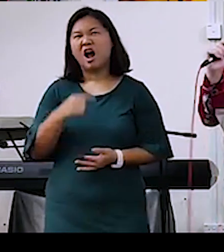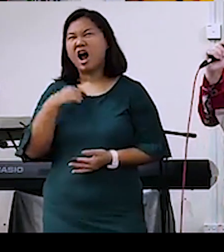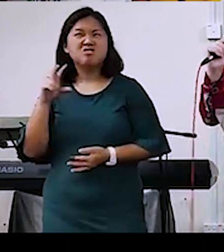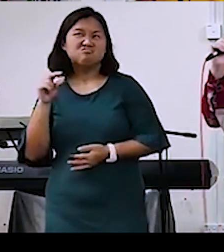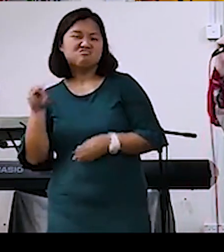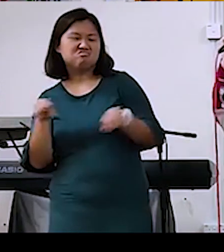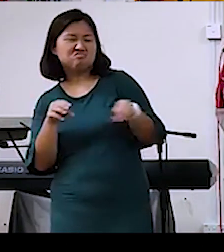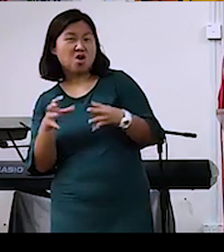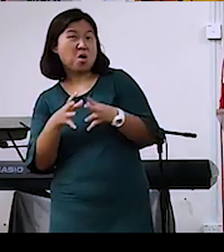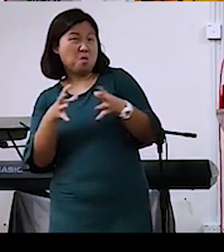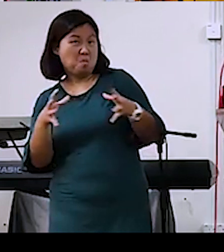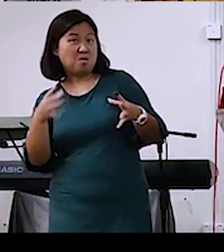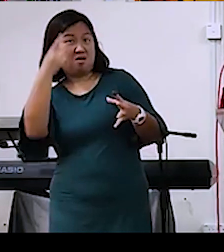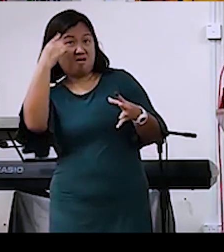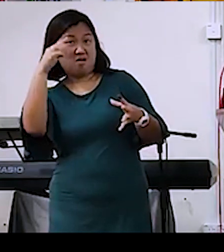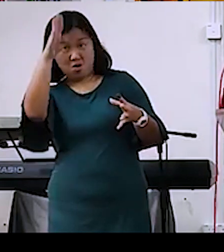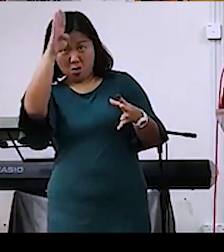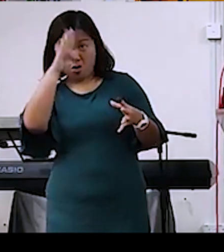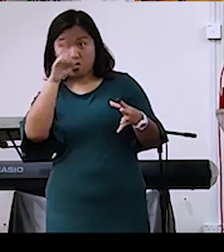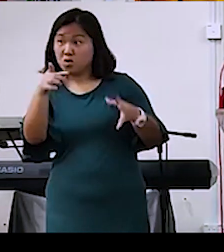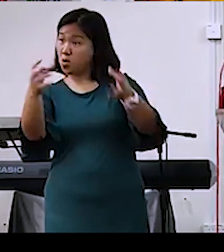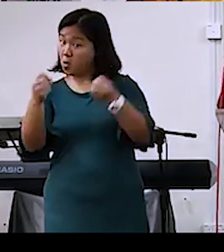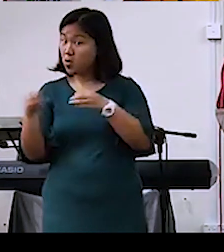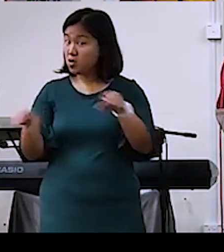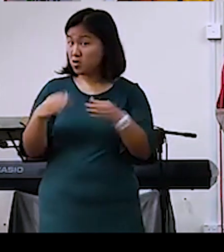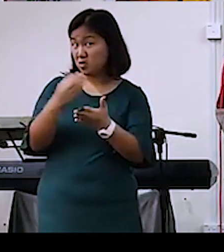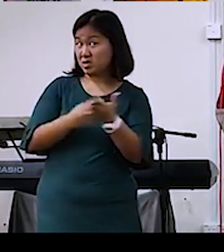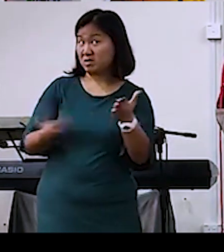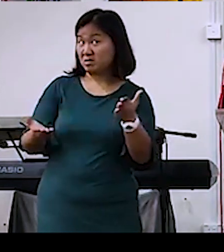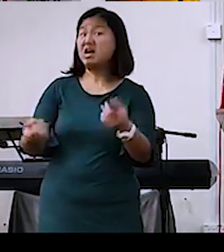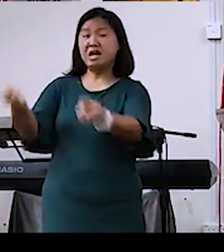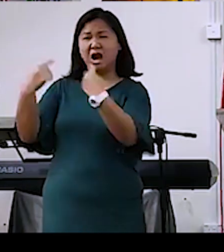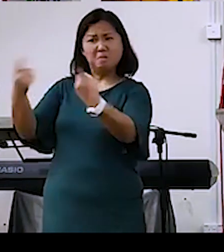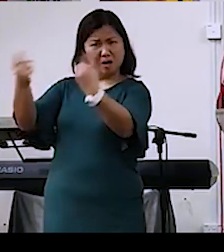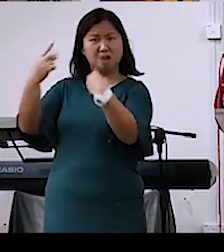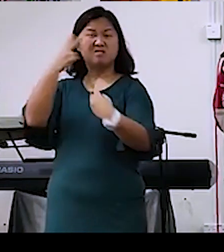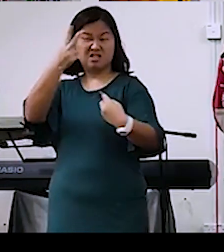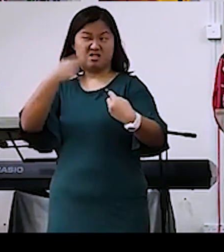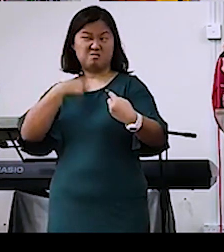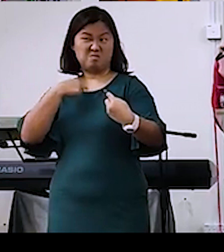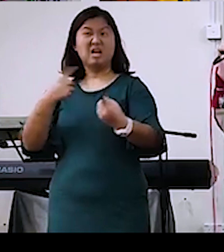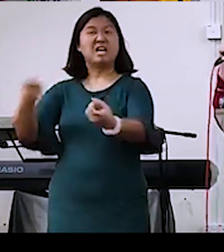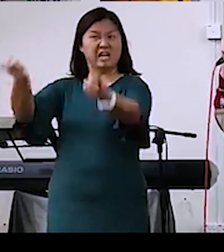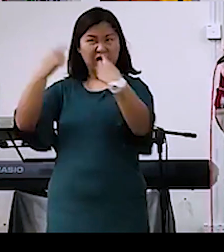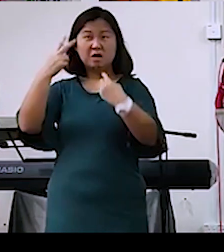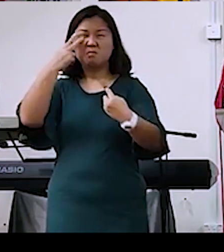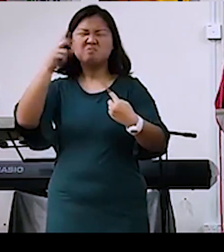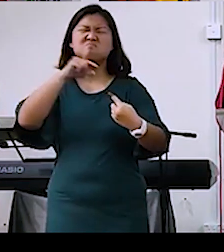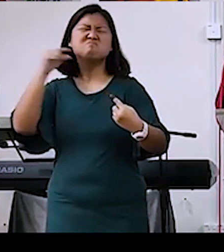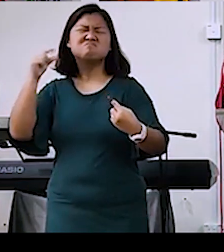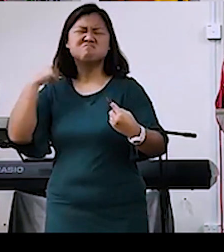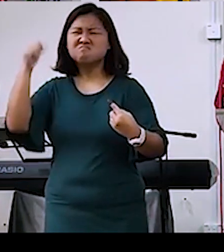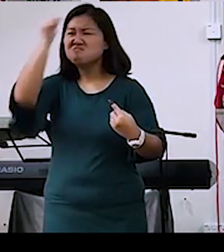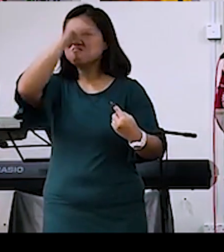much for God. You want to do something? Come and see me. Come and see Pastor Amanda. Come and see Elder Cheryl. There are lots of things to be